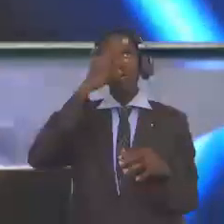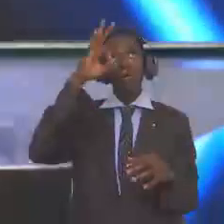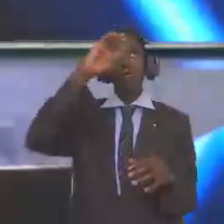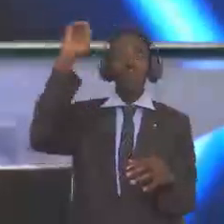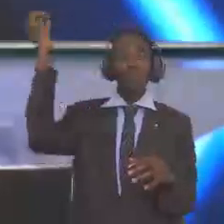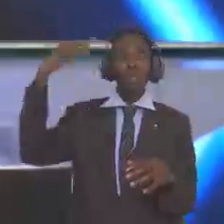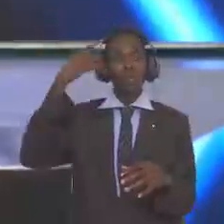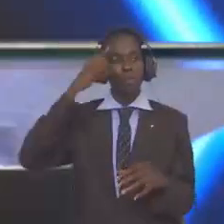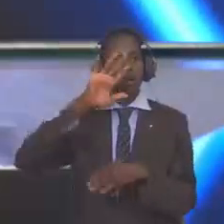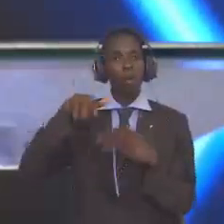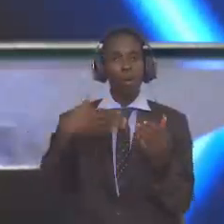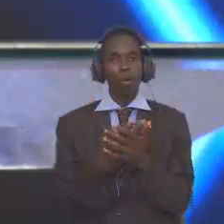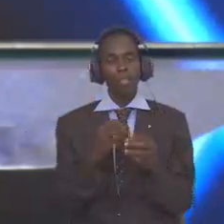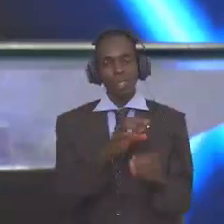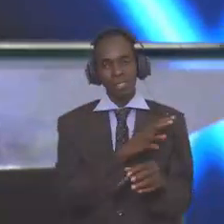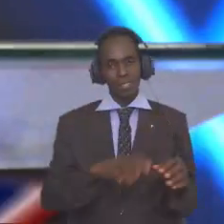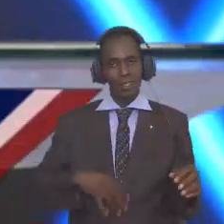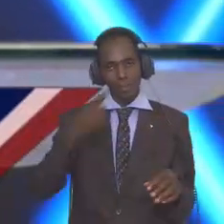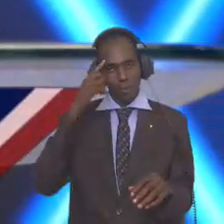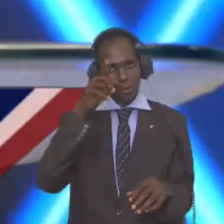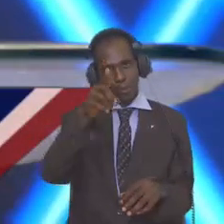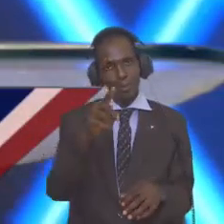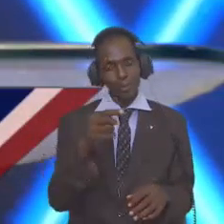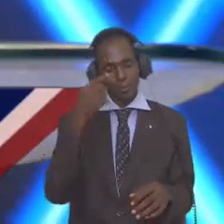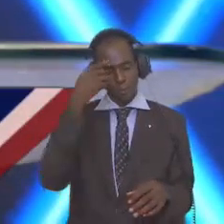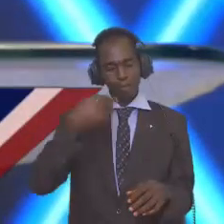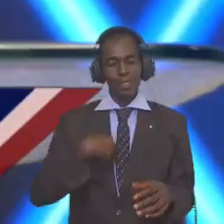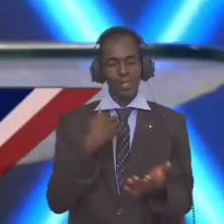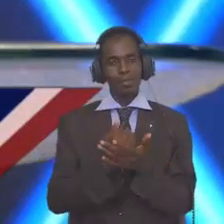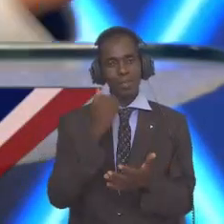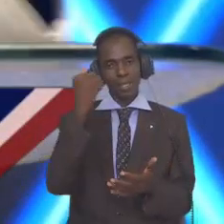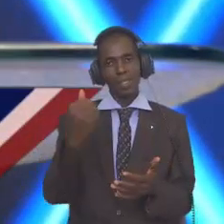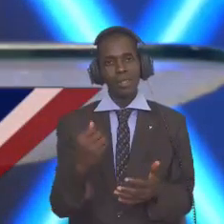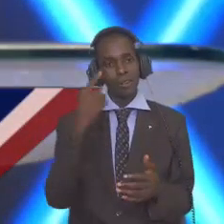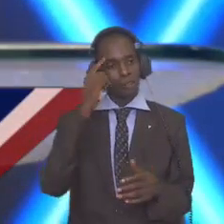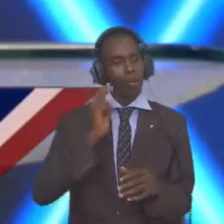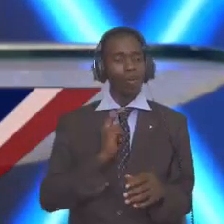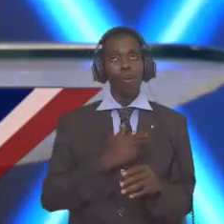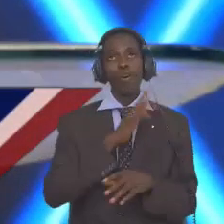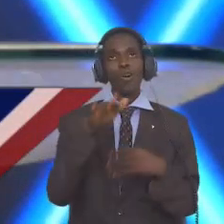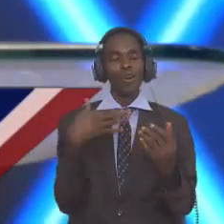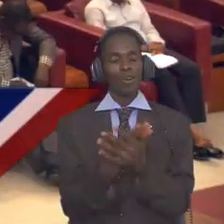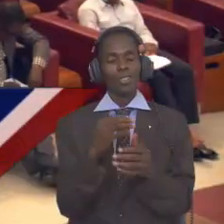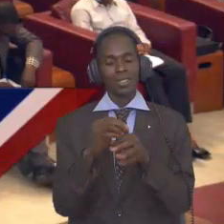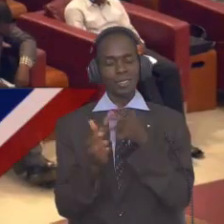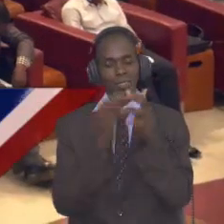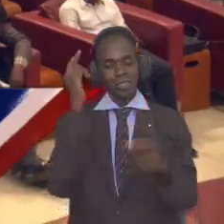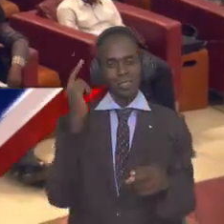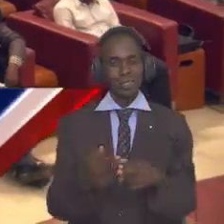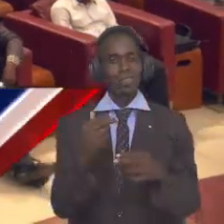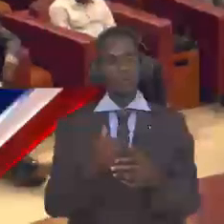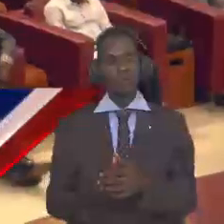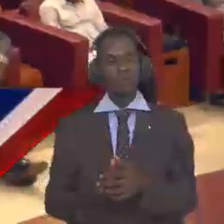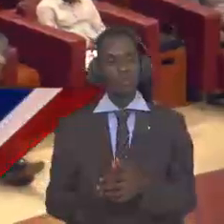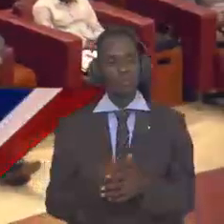in Christ. For you, for me, and for all of us in Jesus' name.